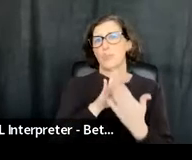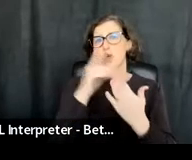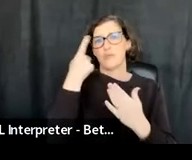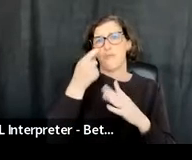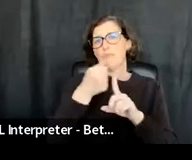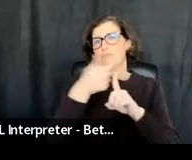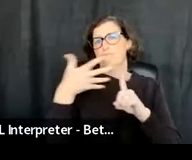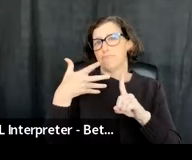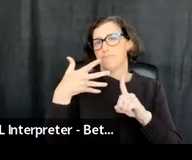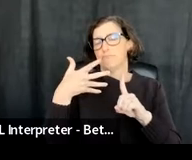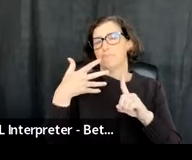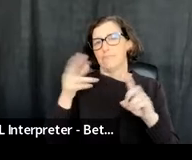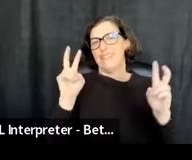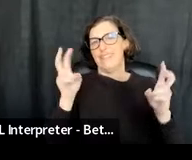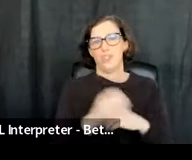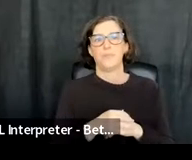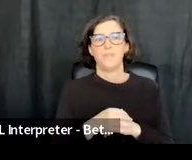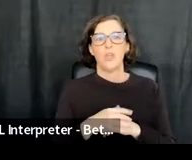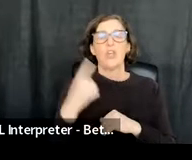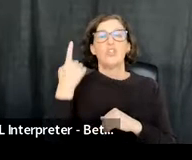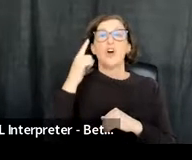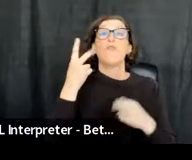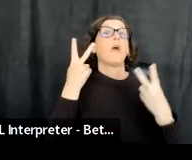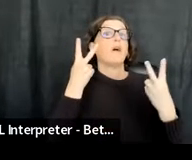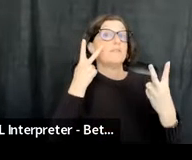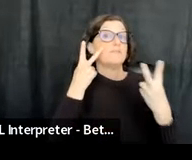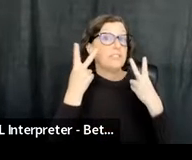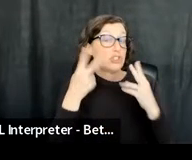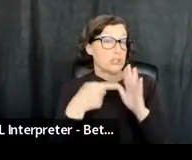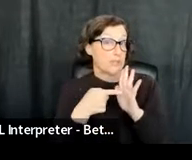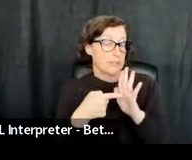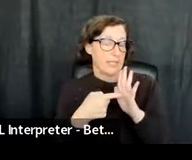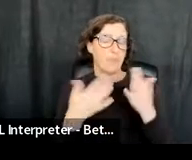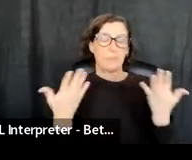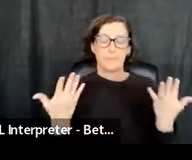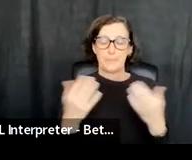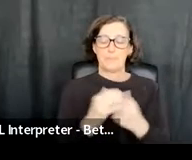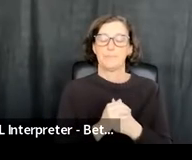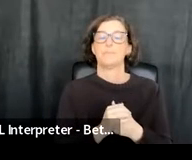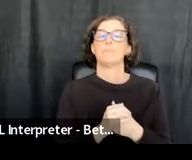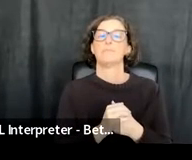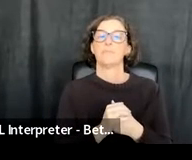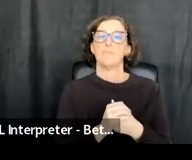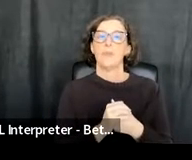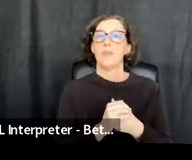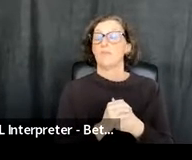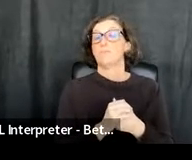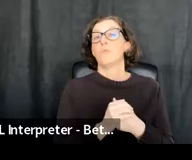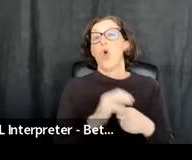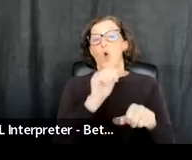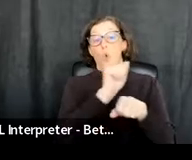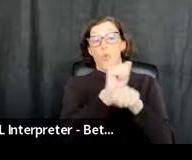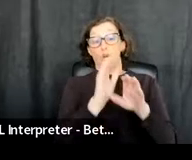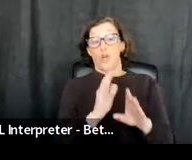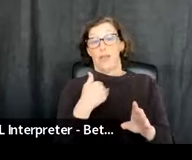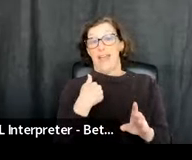So in the case of a vision example, let's say there's an employee that has a condition